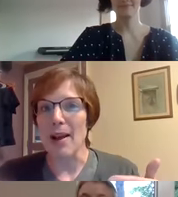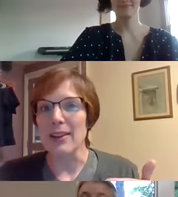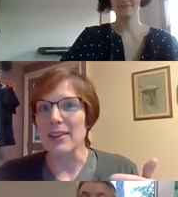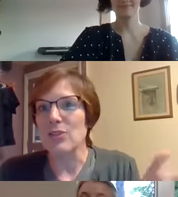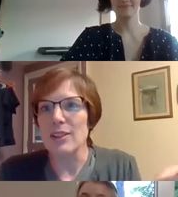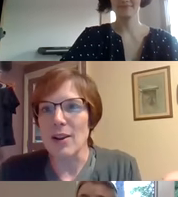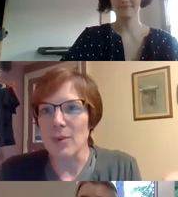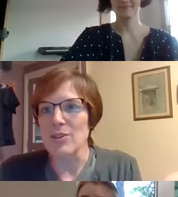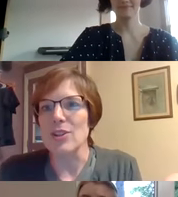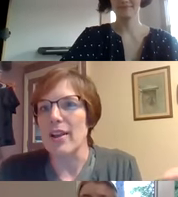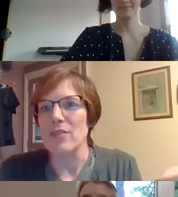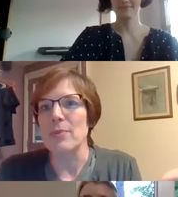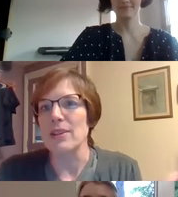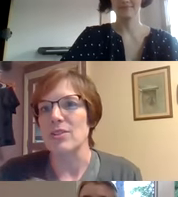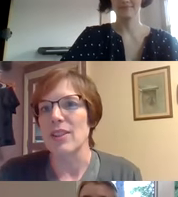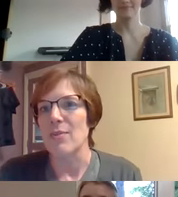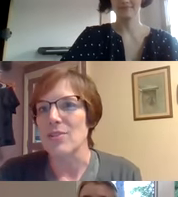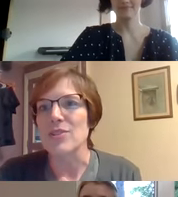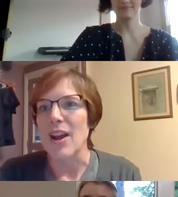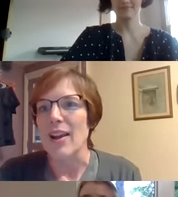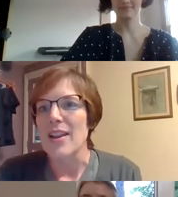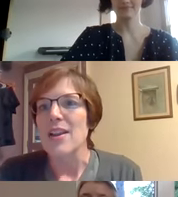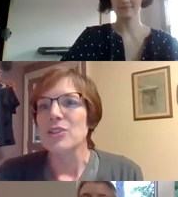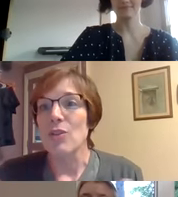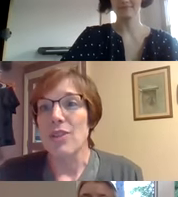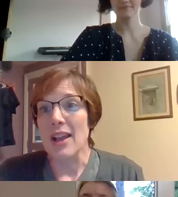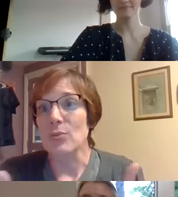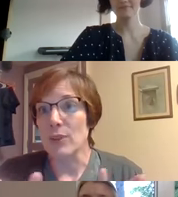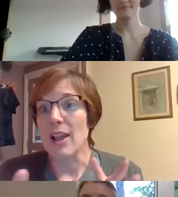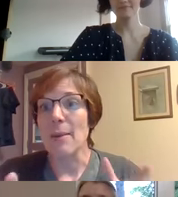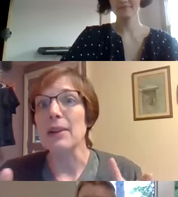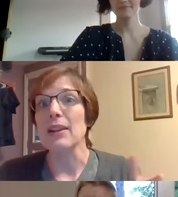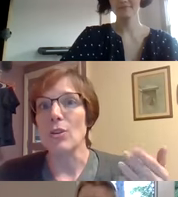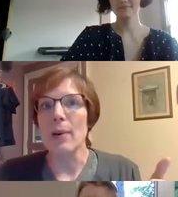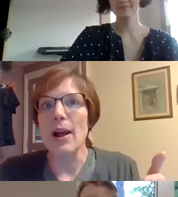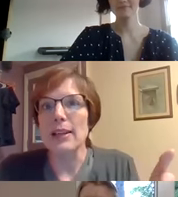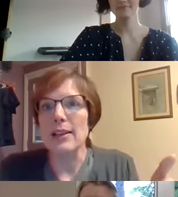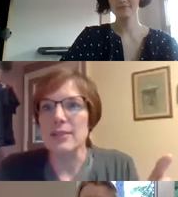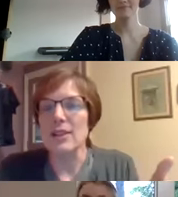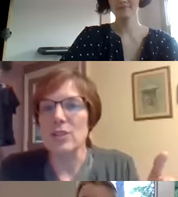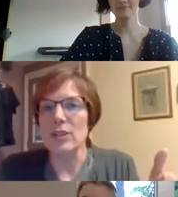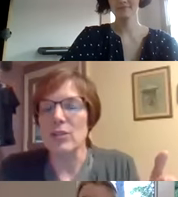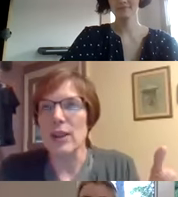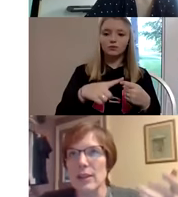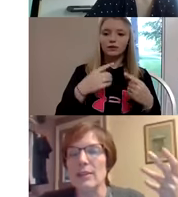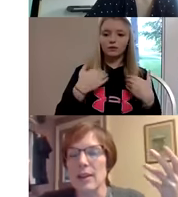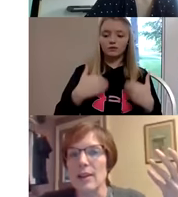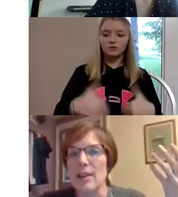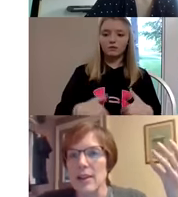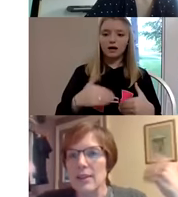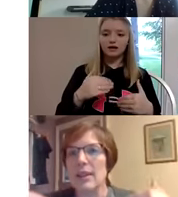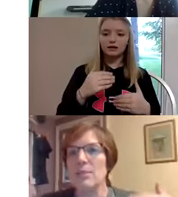your body, you get that runner's high. Everybody's heard of that runner's high. So that's what's happening. Your body is actually creating